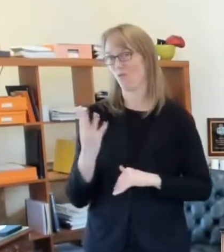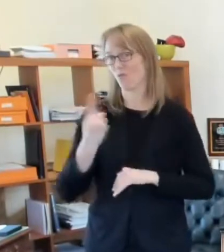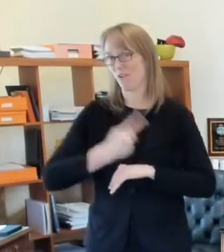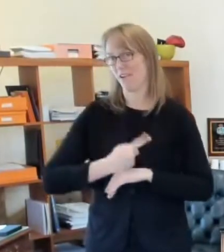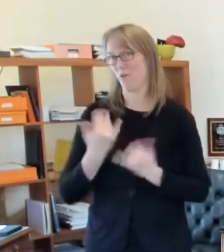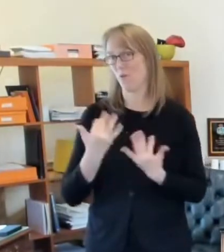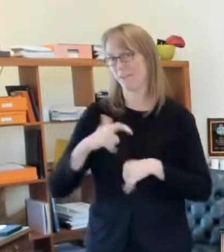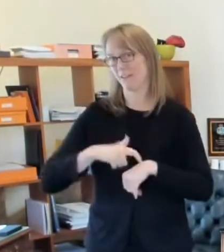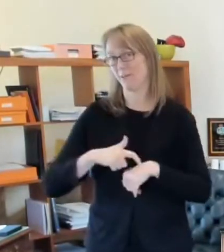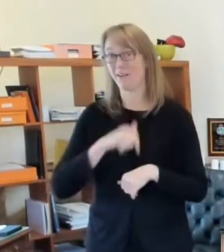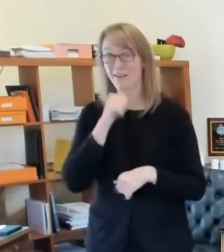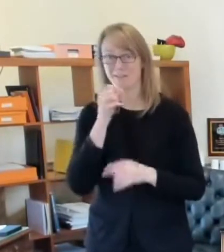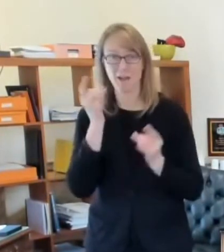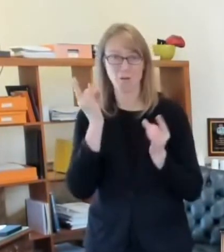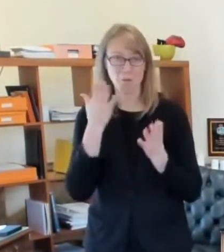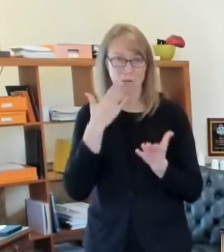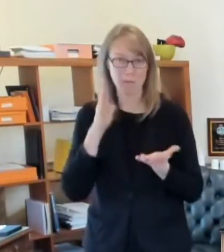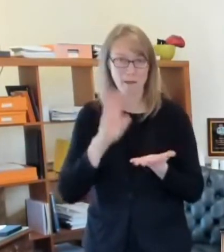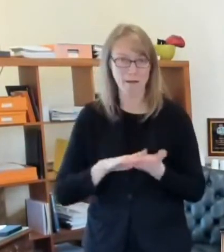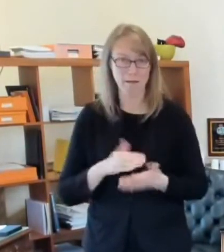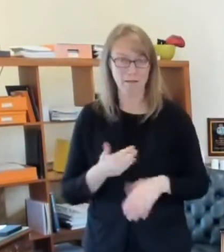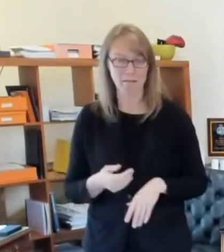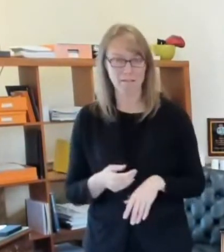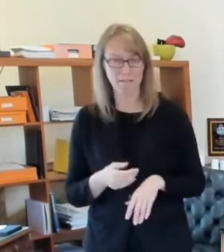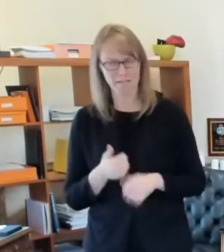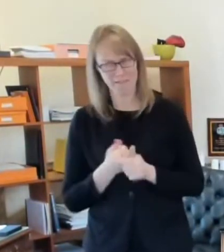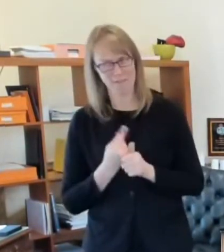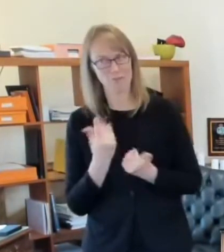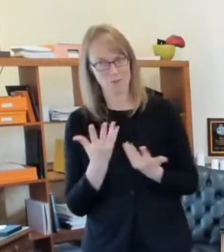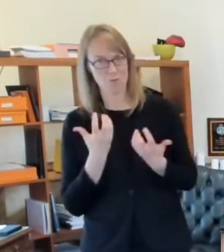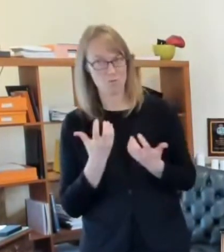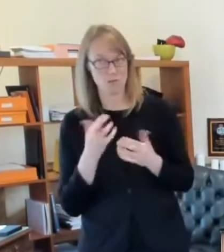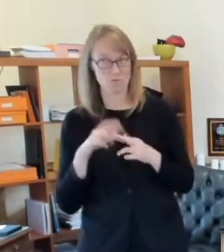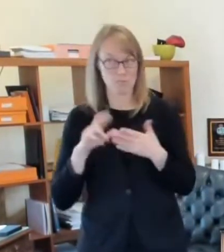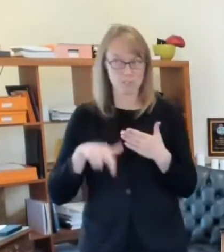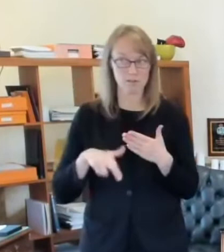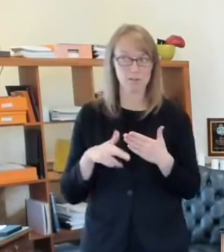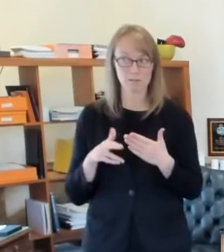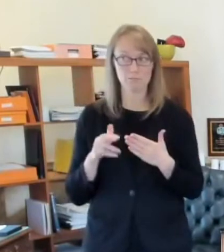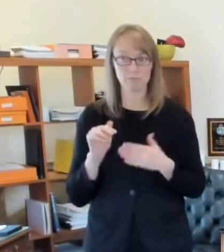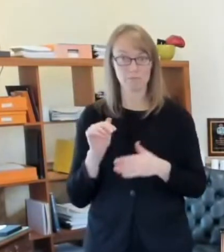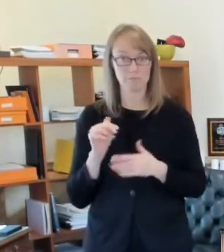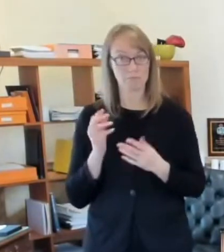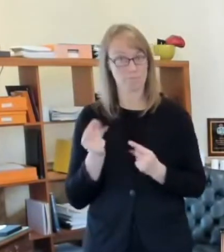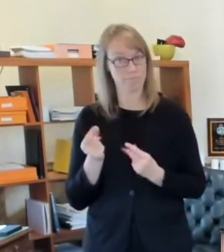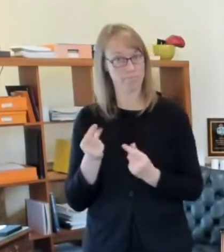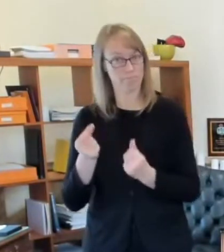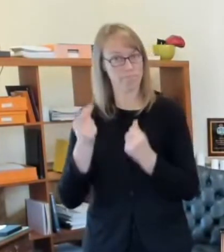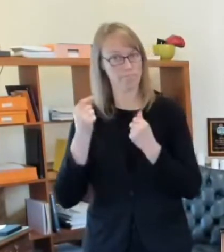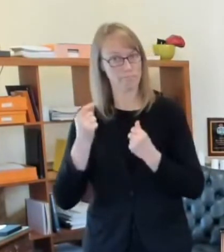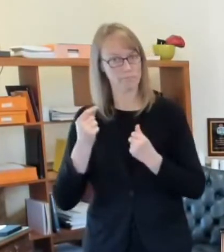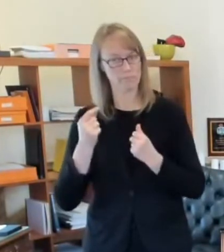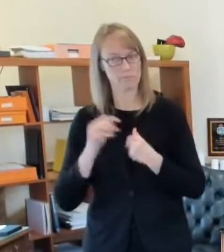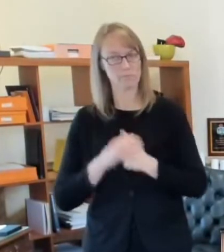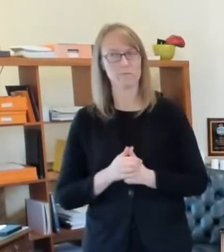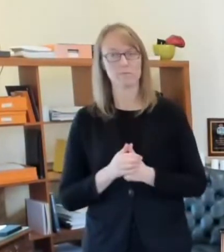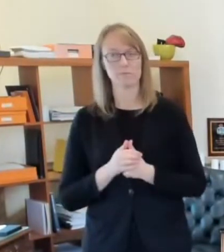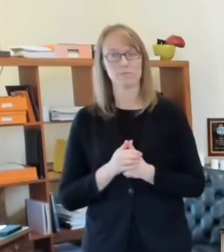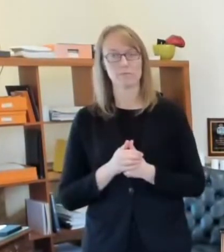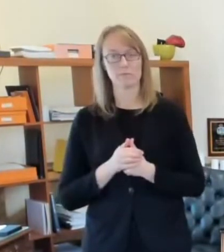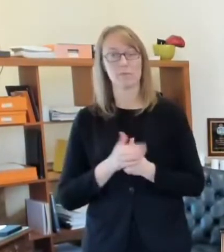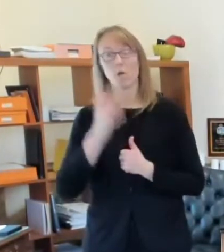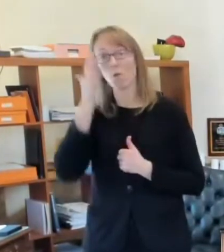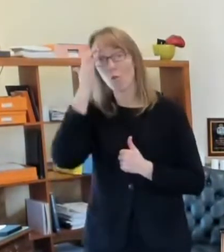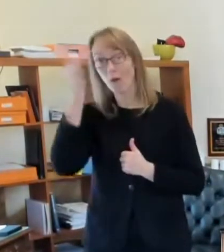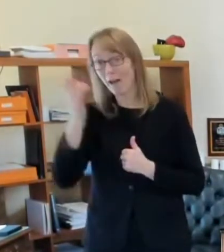it's not too bad. I mean, everybody wants the test back as quickly as possible, because once you get a test,